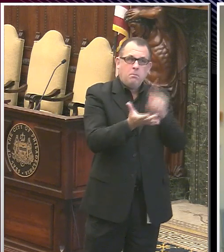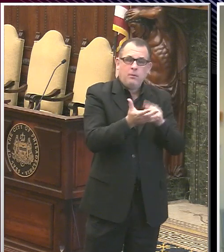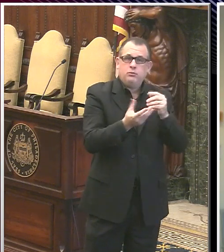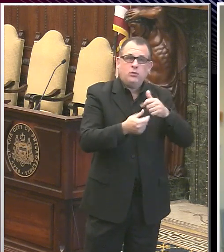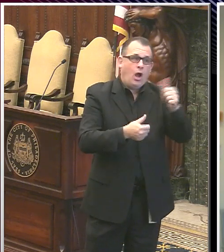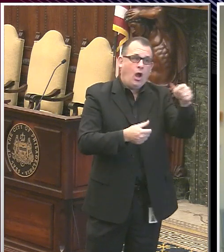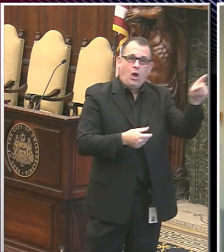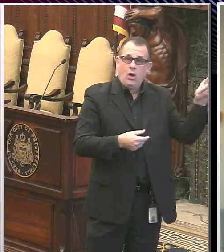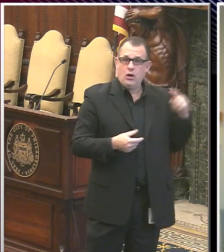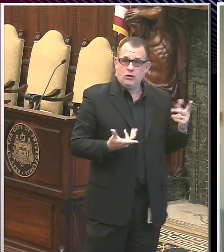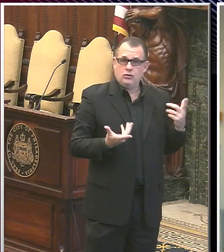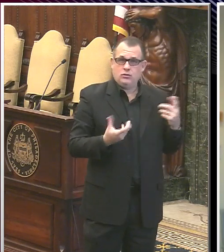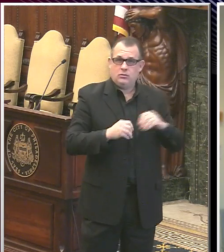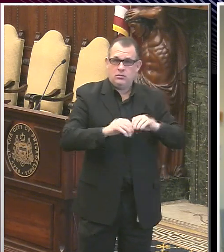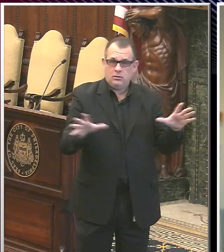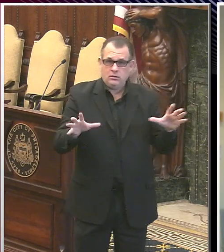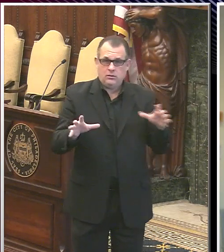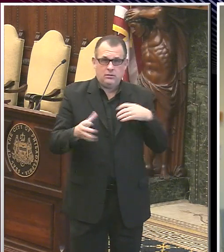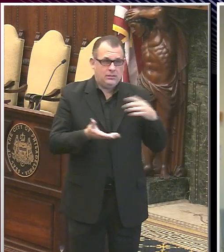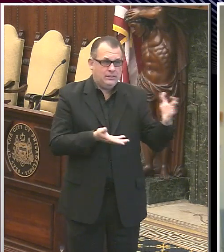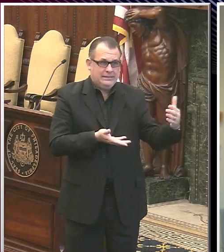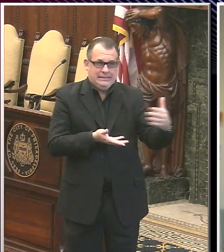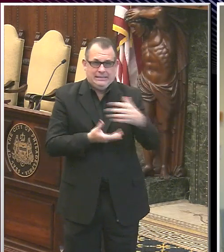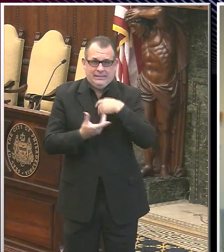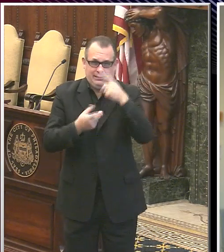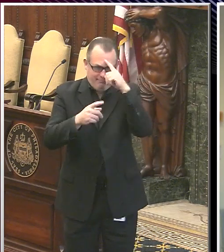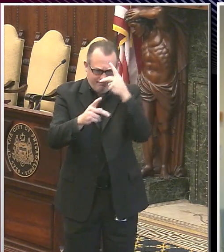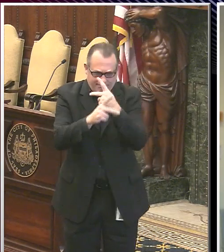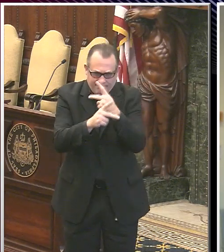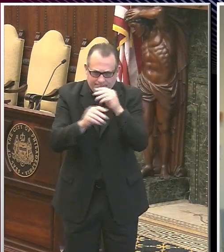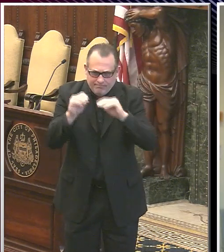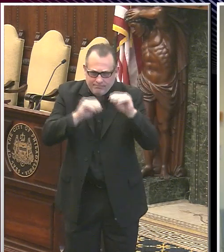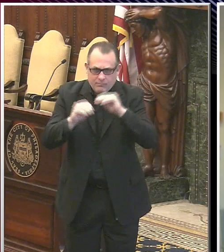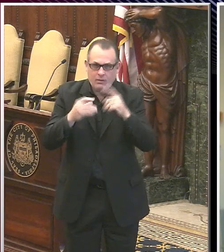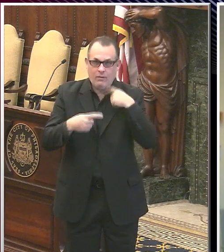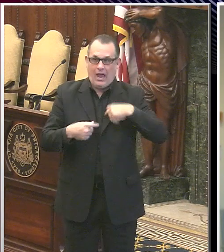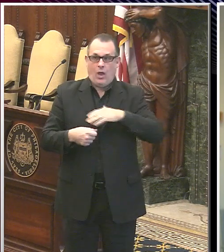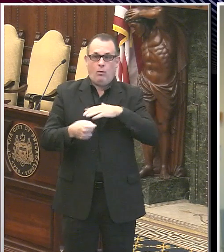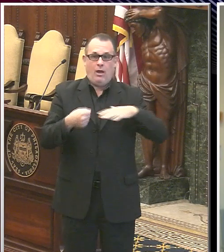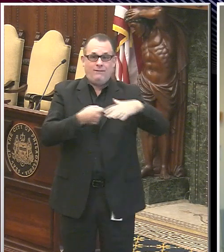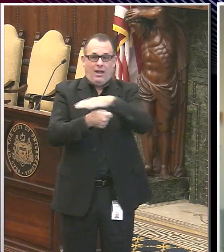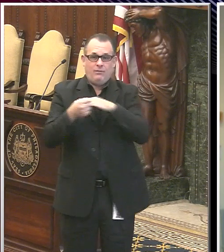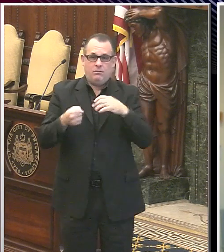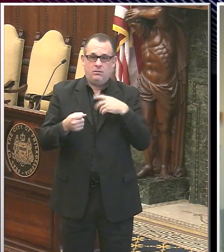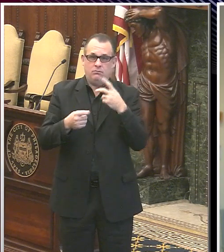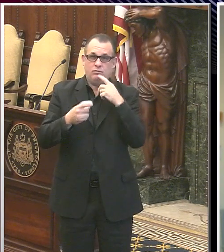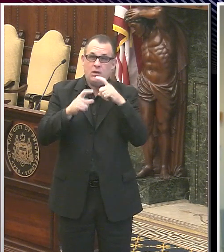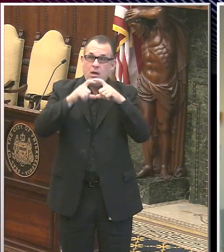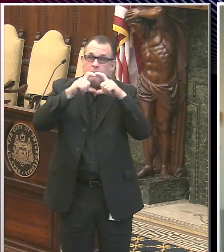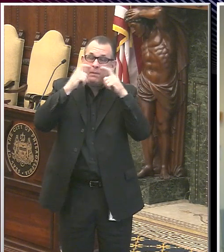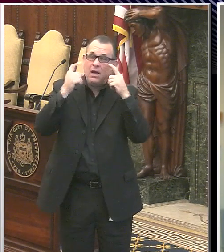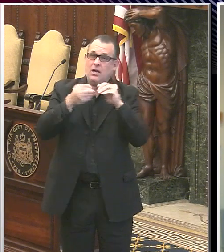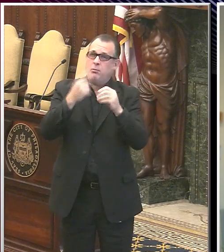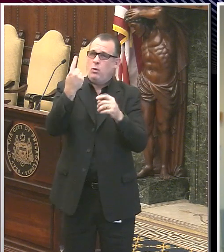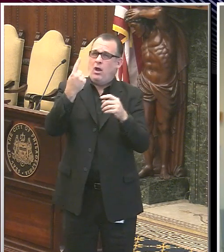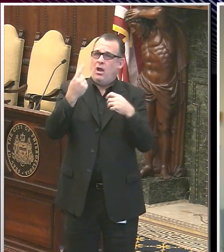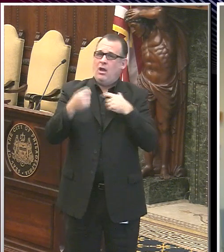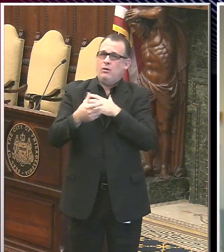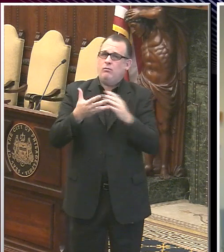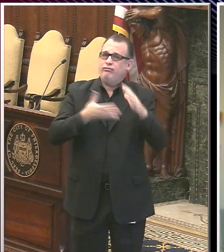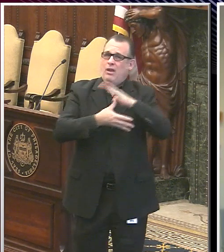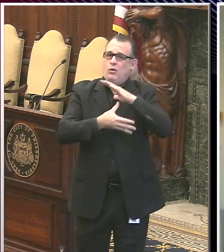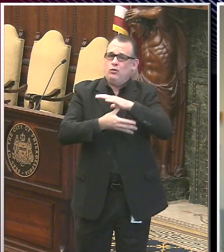spreads. It's very clear it spreads in indoor settings where people are not wearing masks and people are crowded together. And so